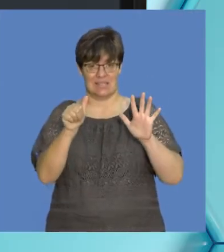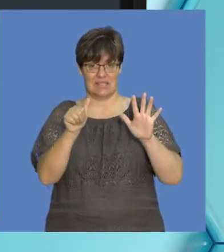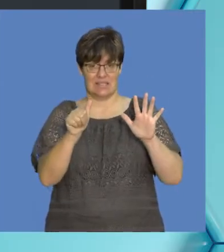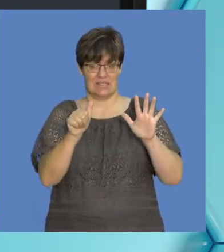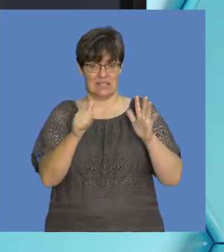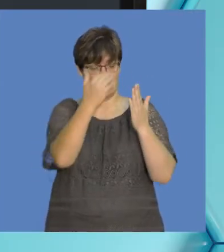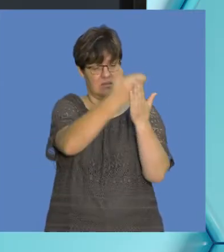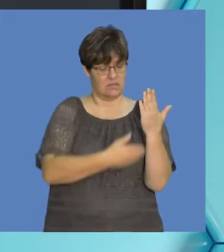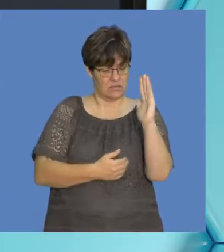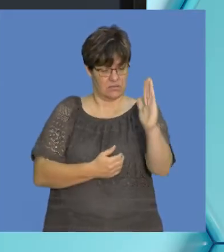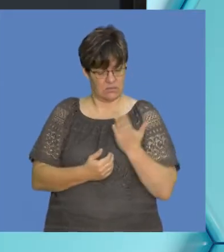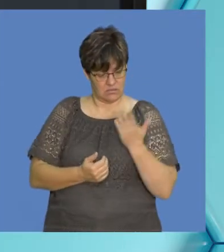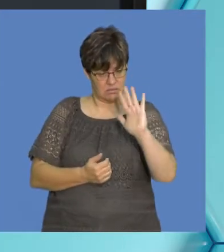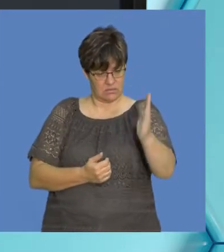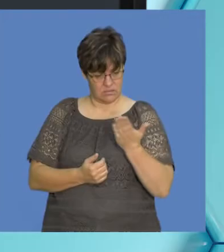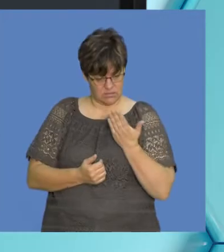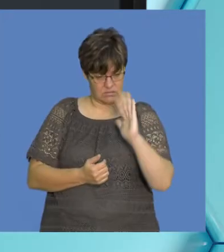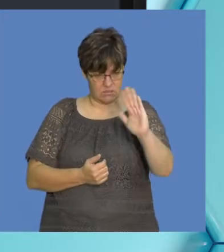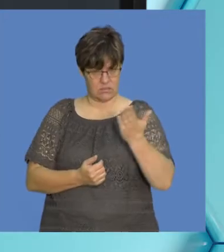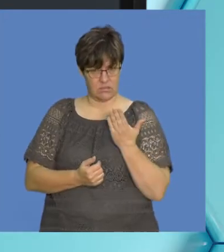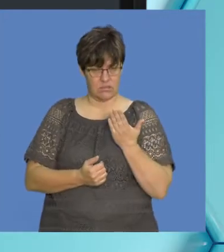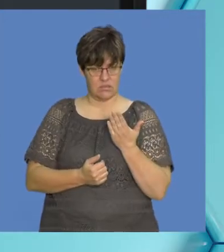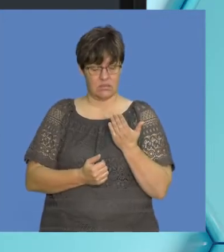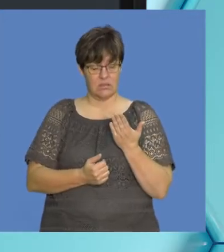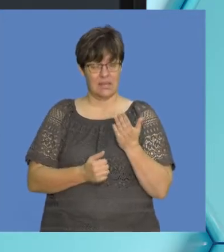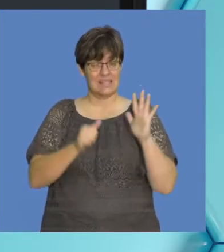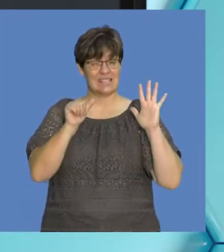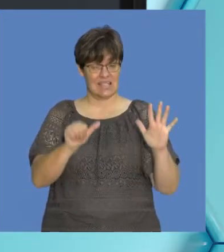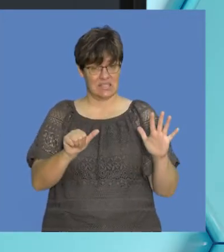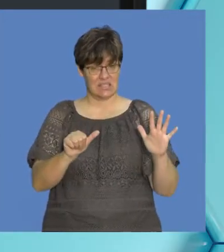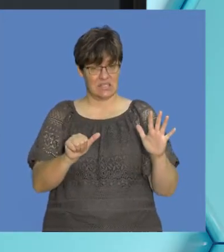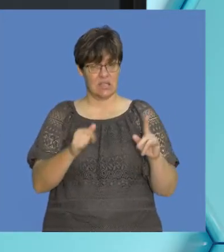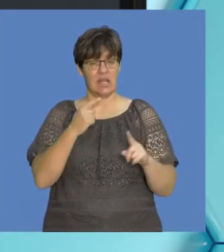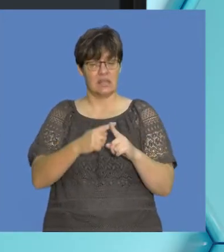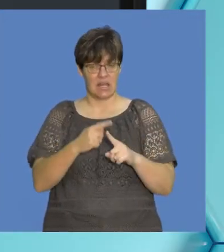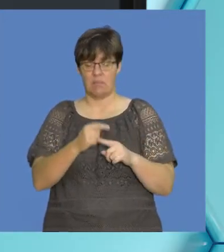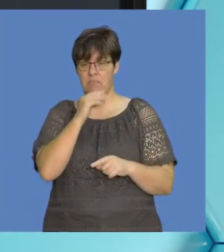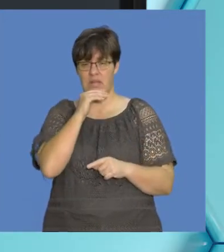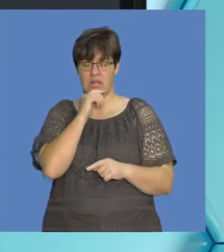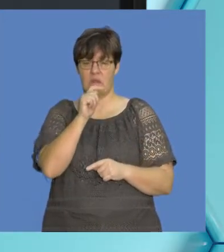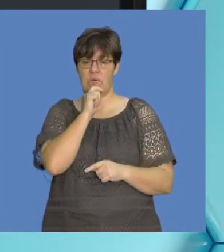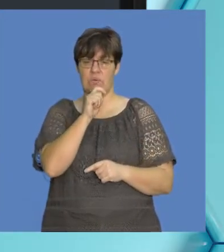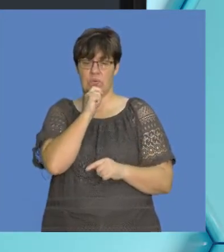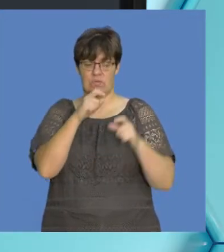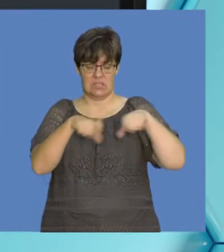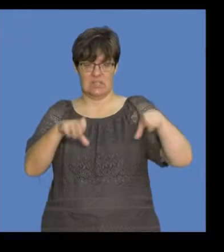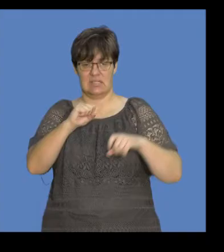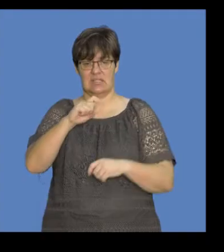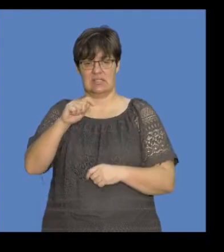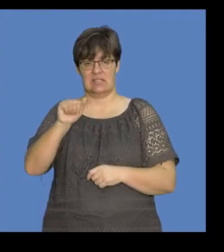bank reconciliation statements before it becomes a stale check. More about that